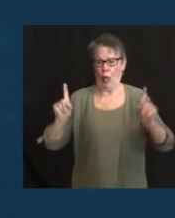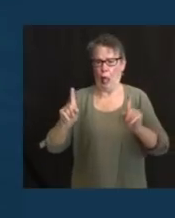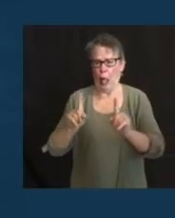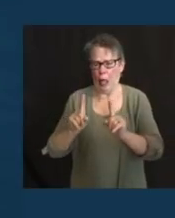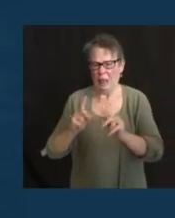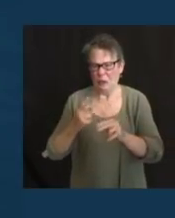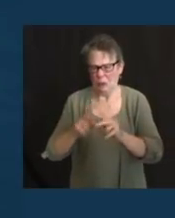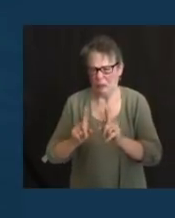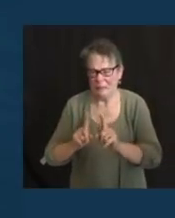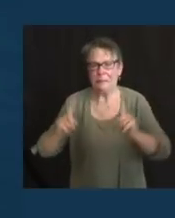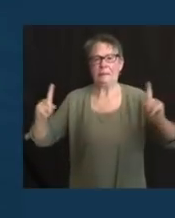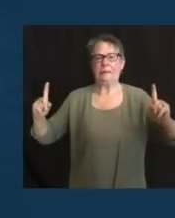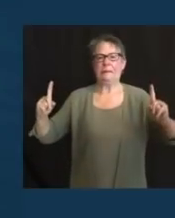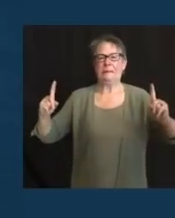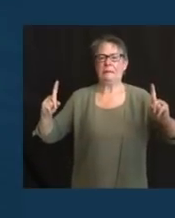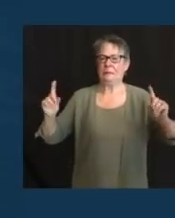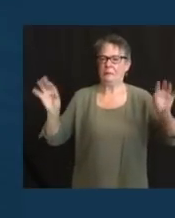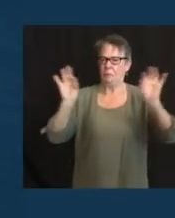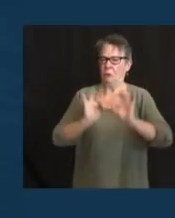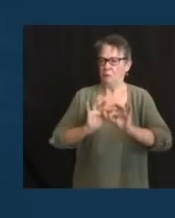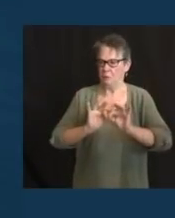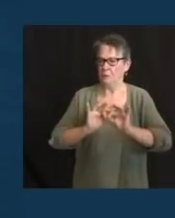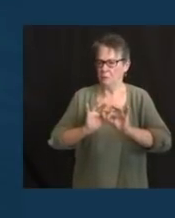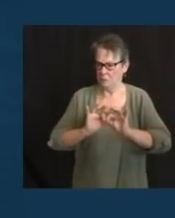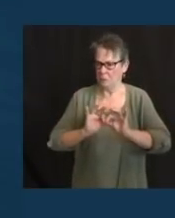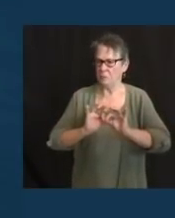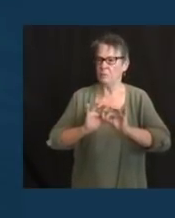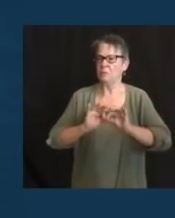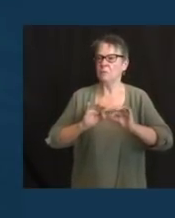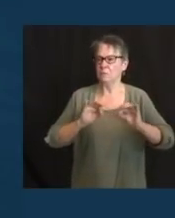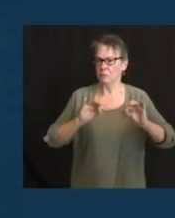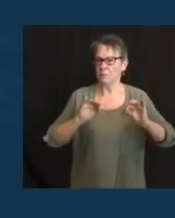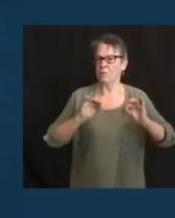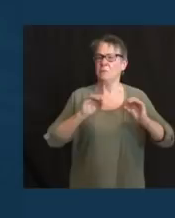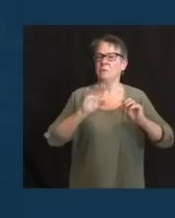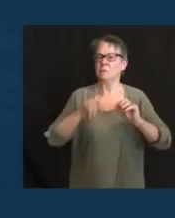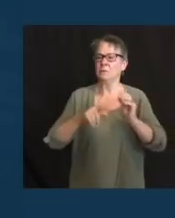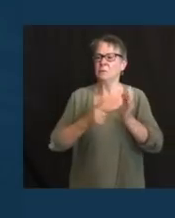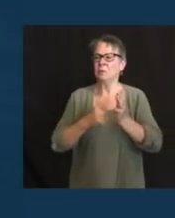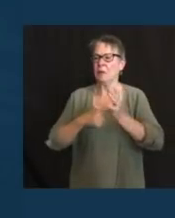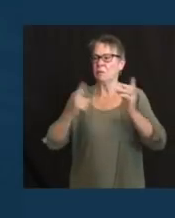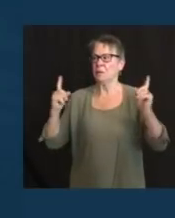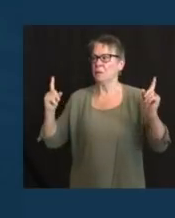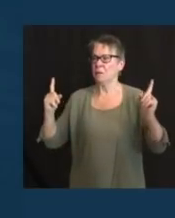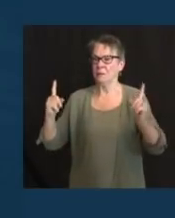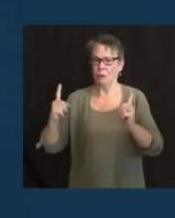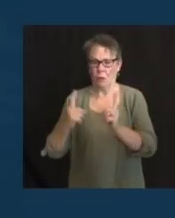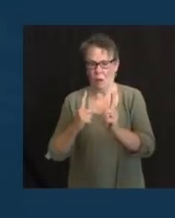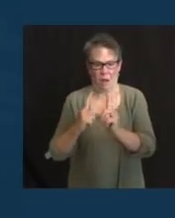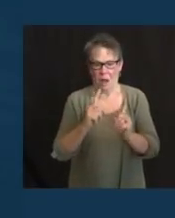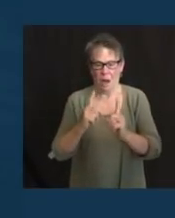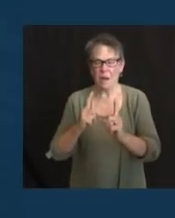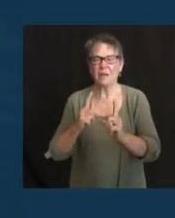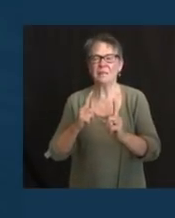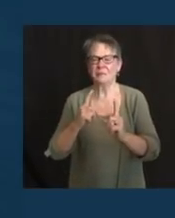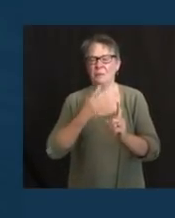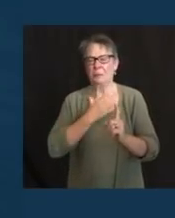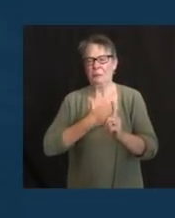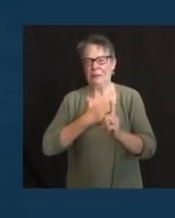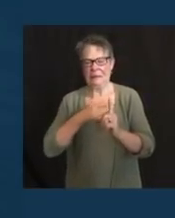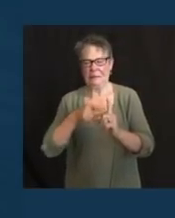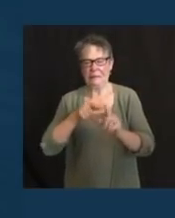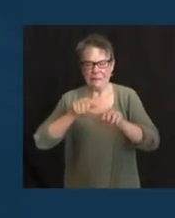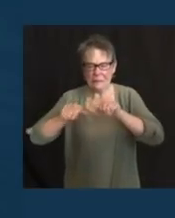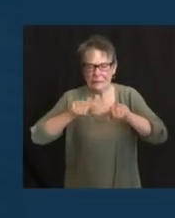them to get tested and help them find a testing site, and to urge them to self-quarantine and provide the support they need to do